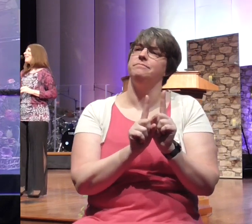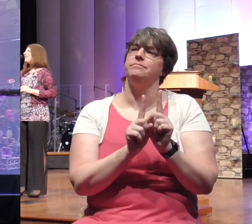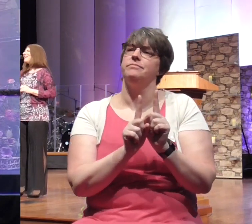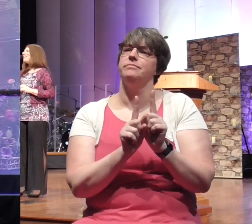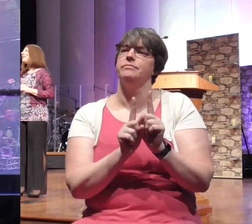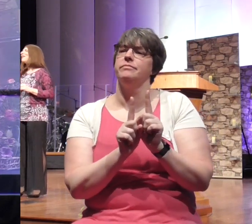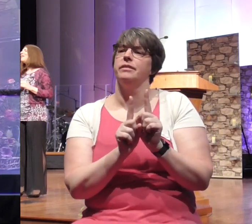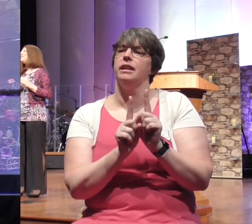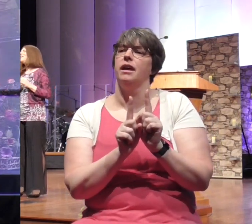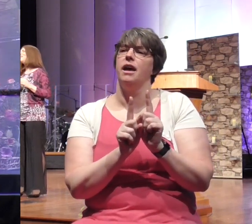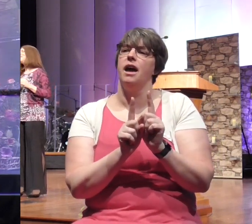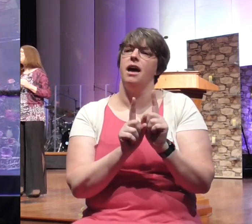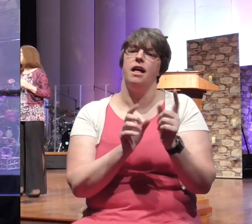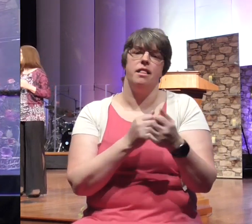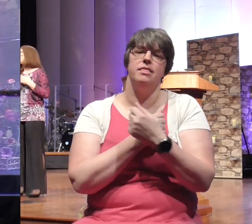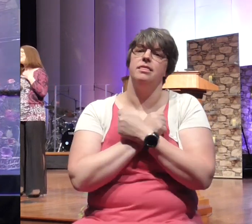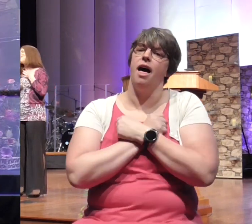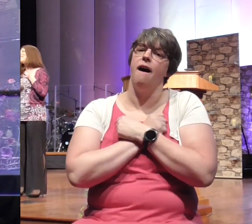are.